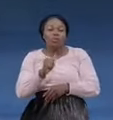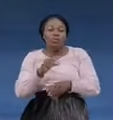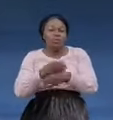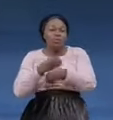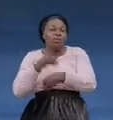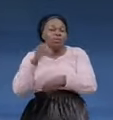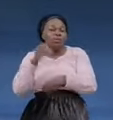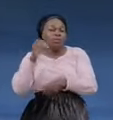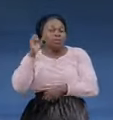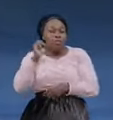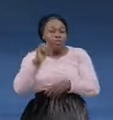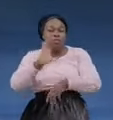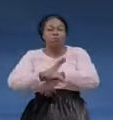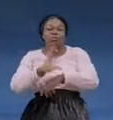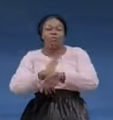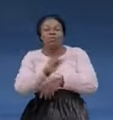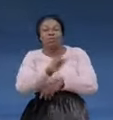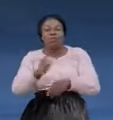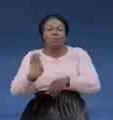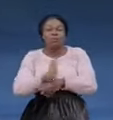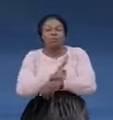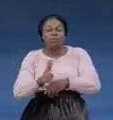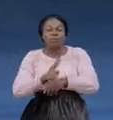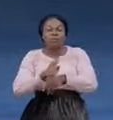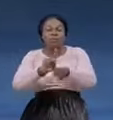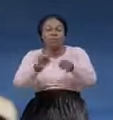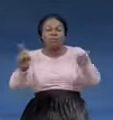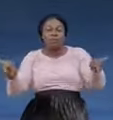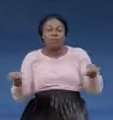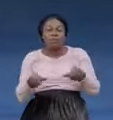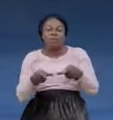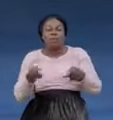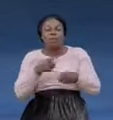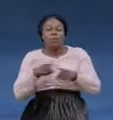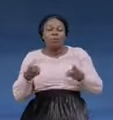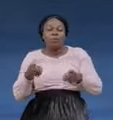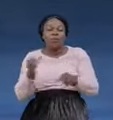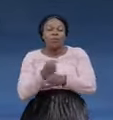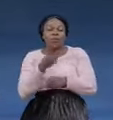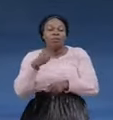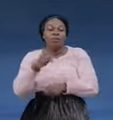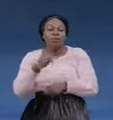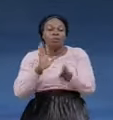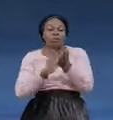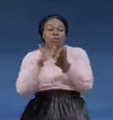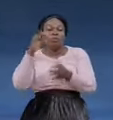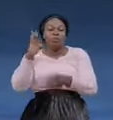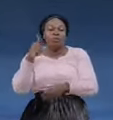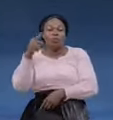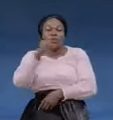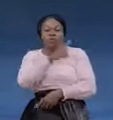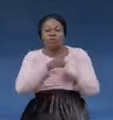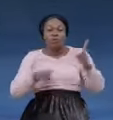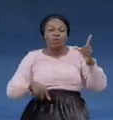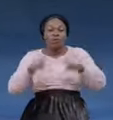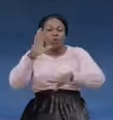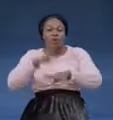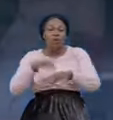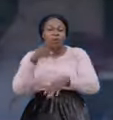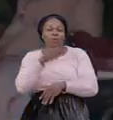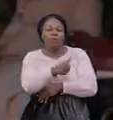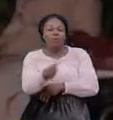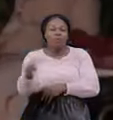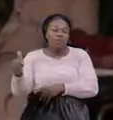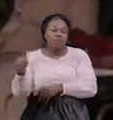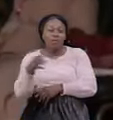when the Lord has not spoken. I do not take the glory of God upon myself. I do not monetize the gift of God